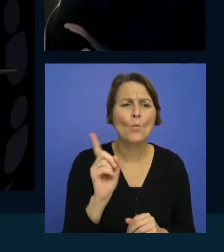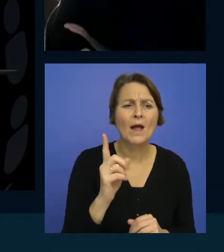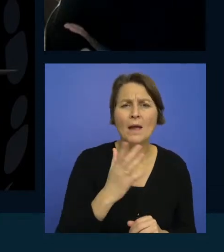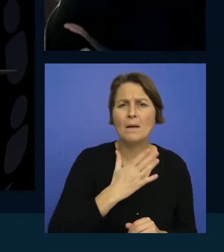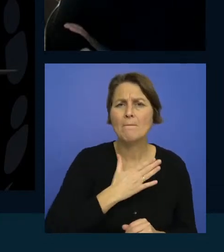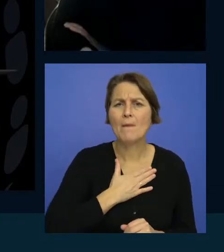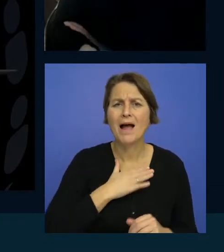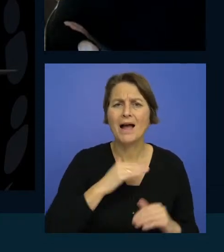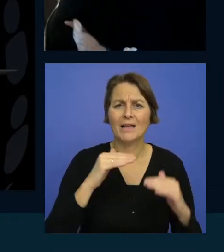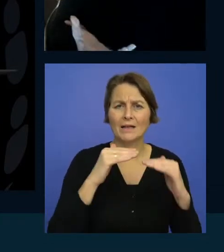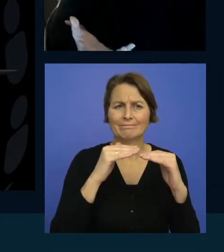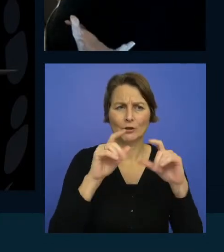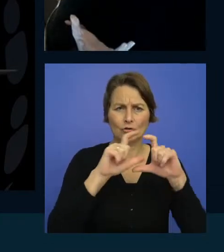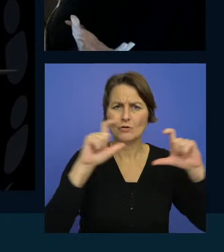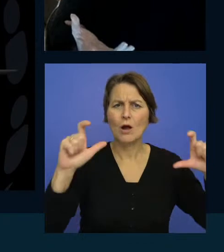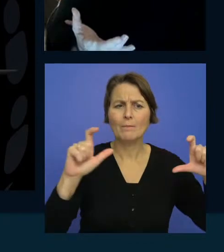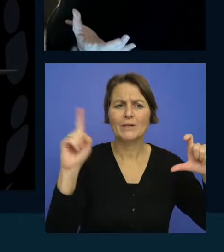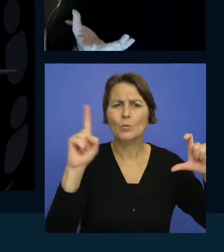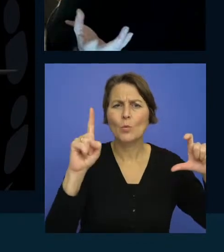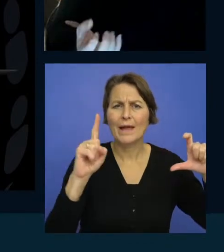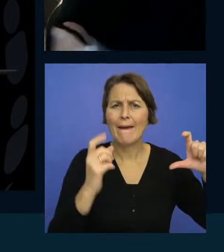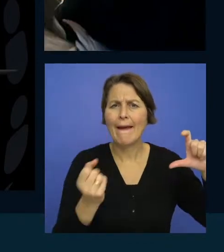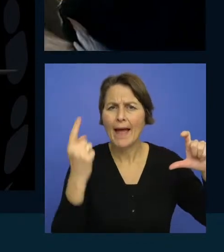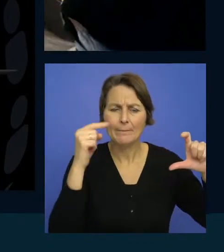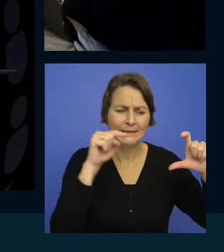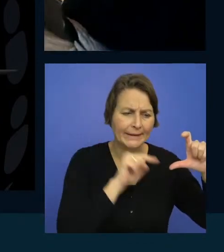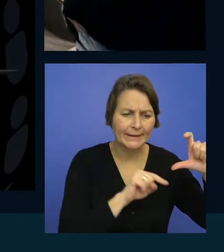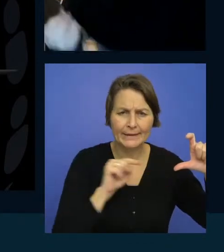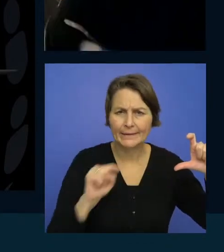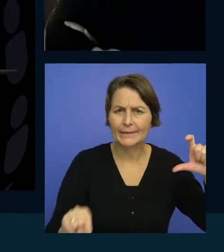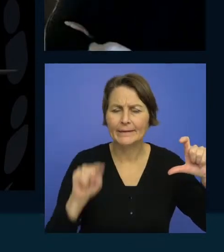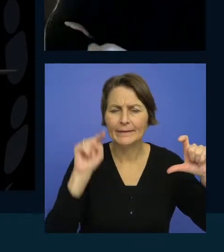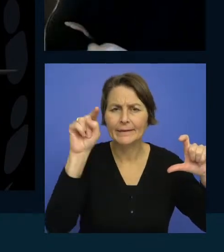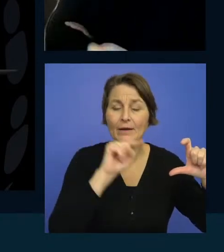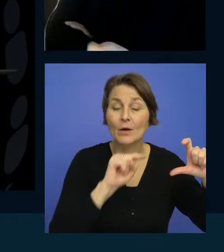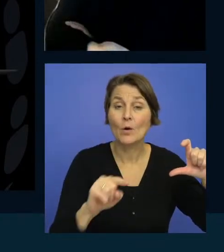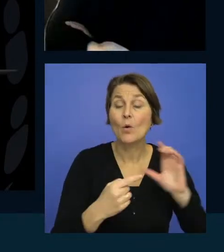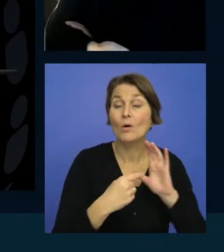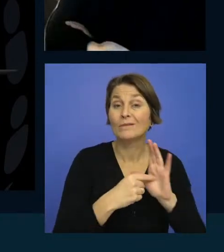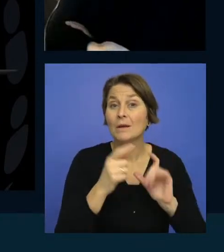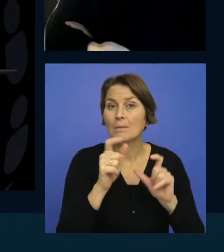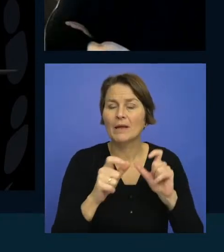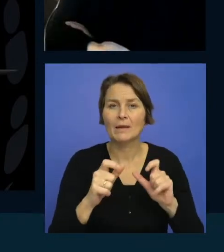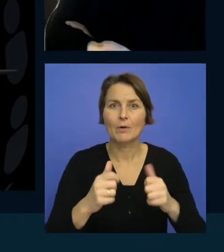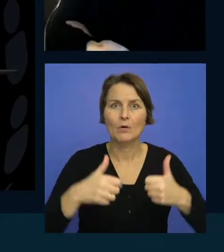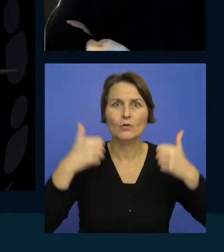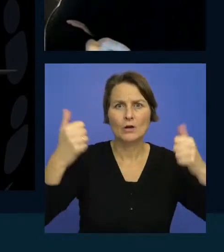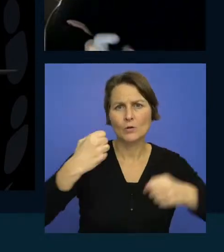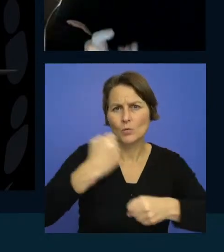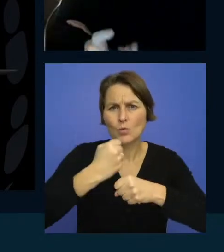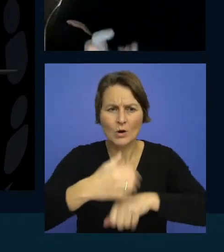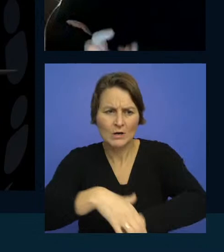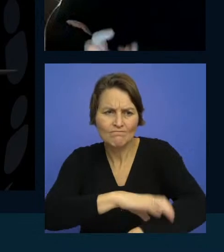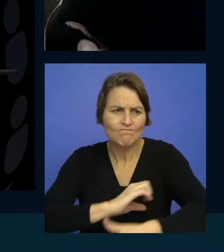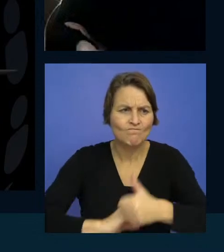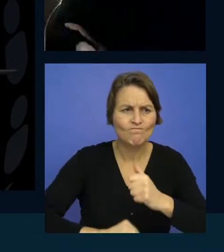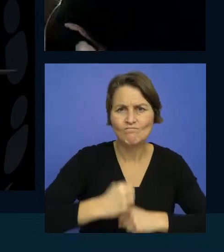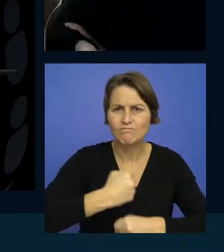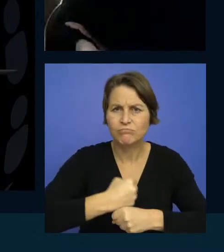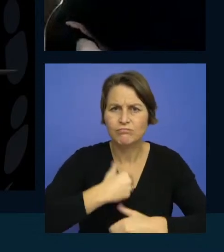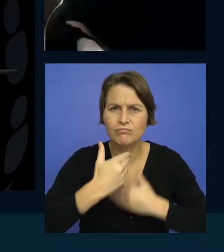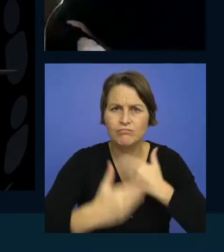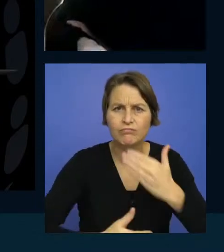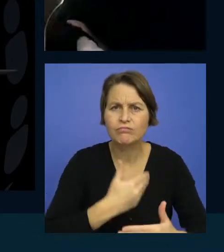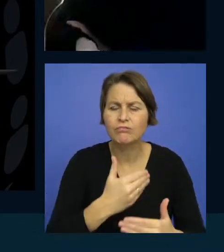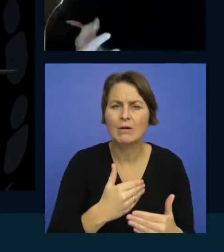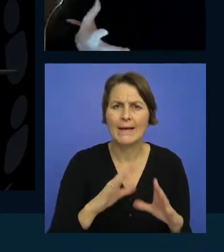company? So what kind of champions are there out there in terms of using Teams